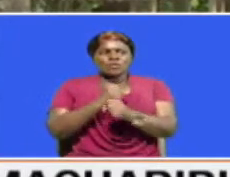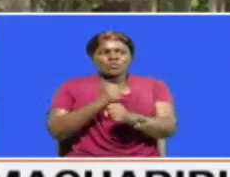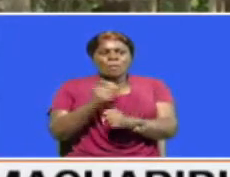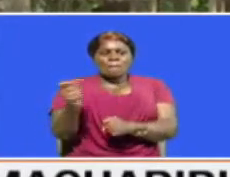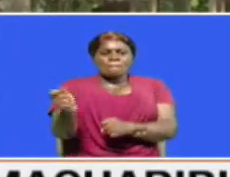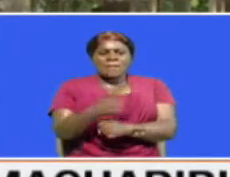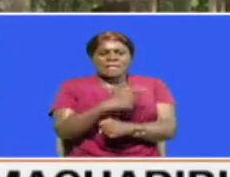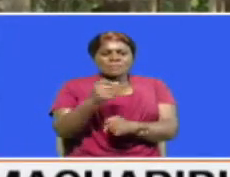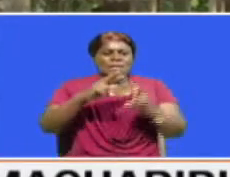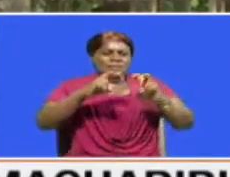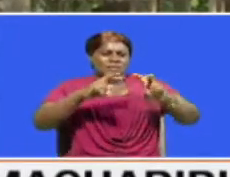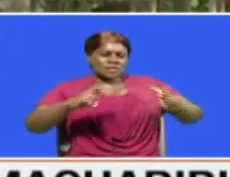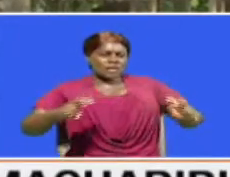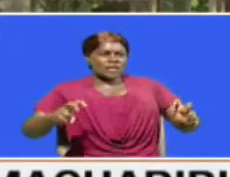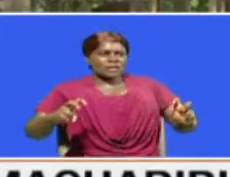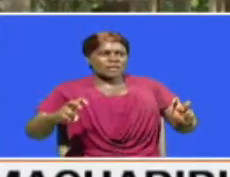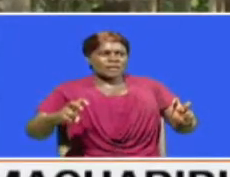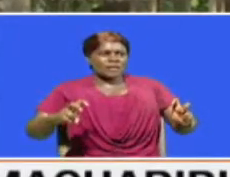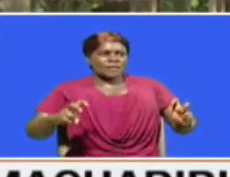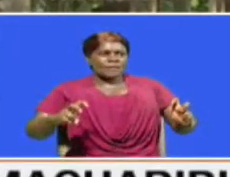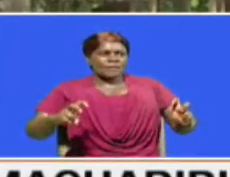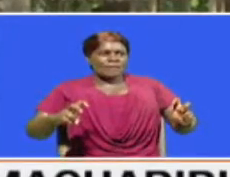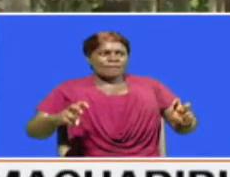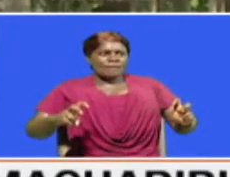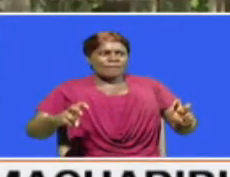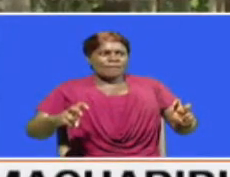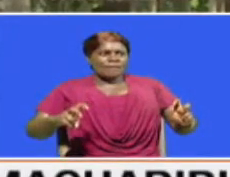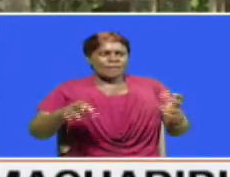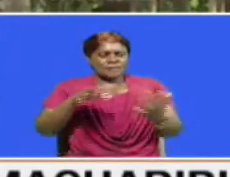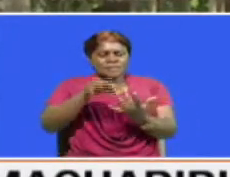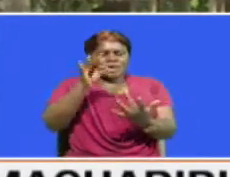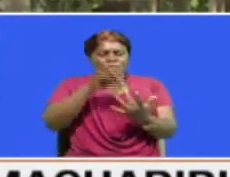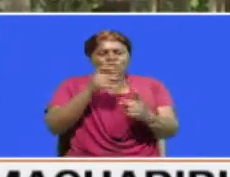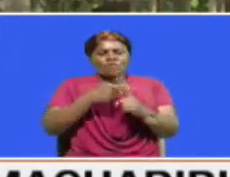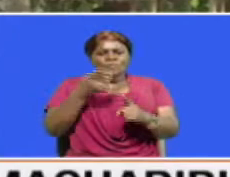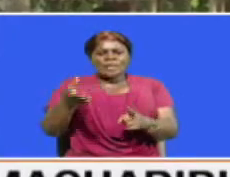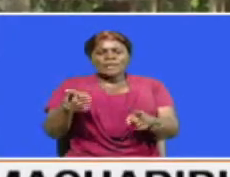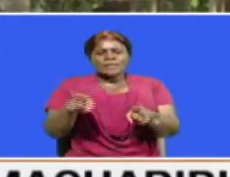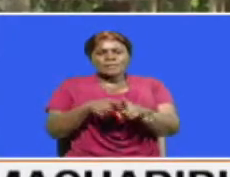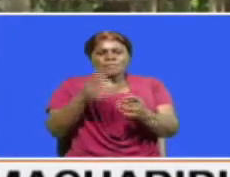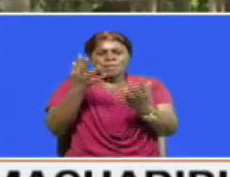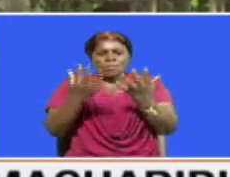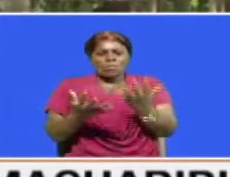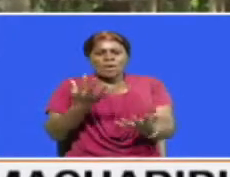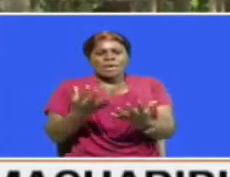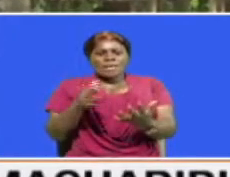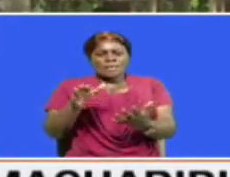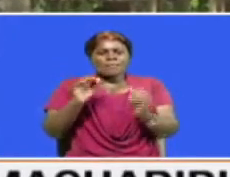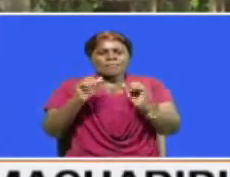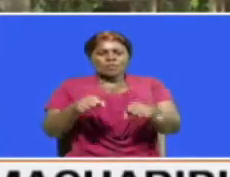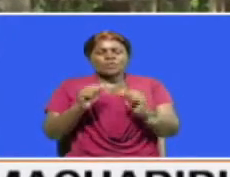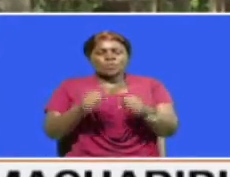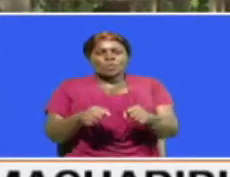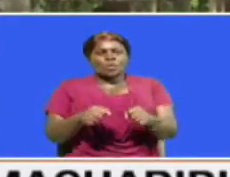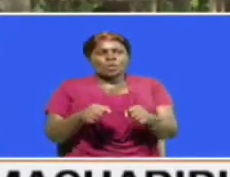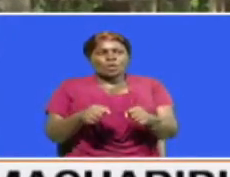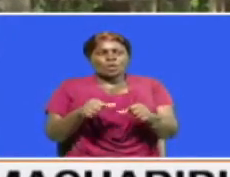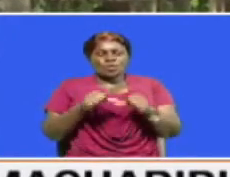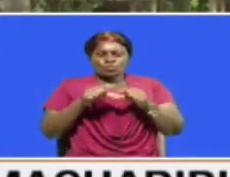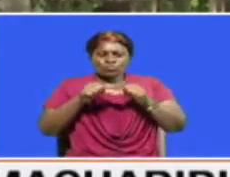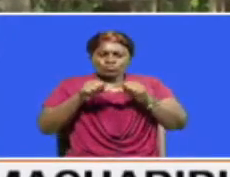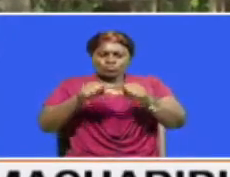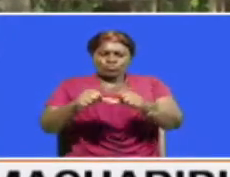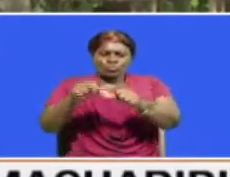monthly checks where they're able to pick the fishes from the, they sample the fishes from the pond and they weigh them. And that way you're able to